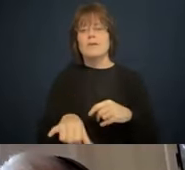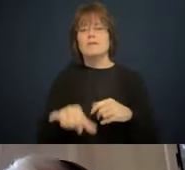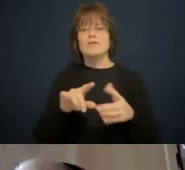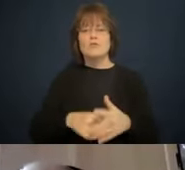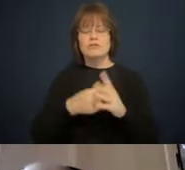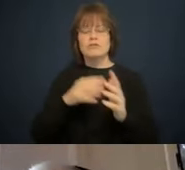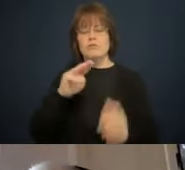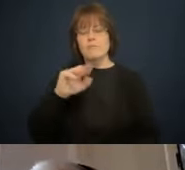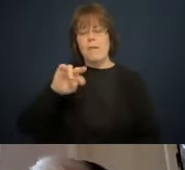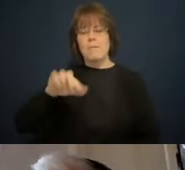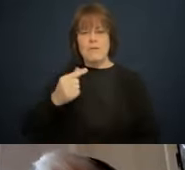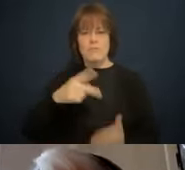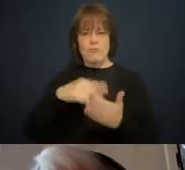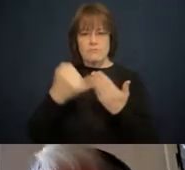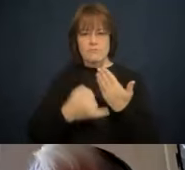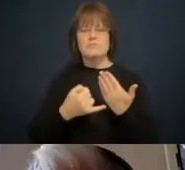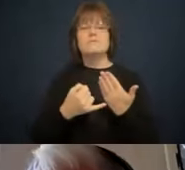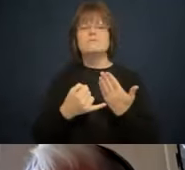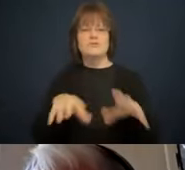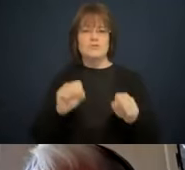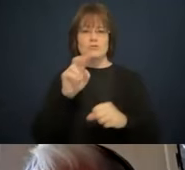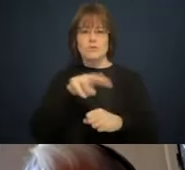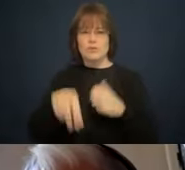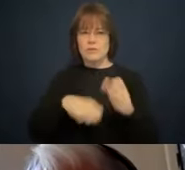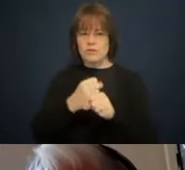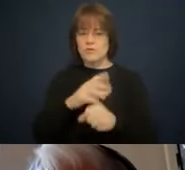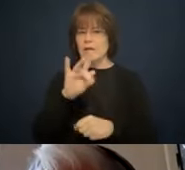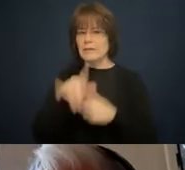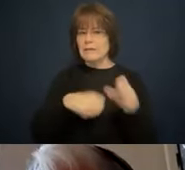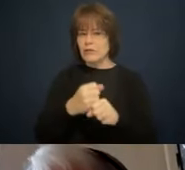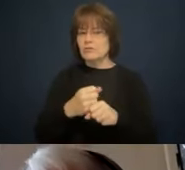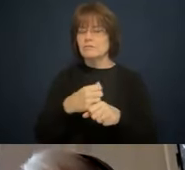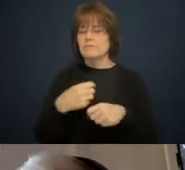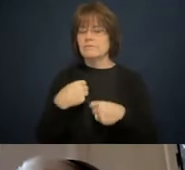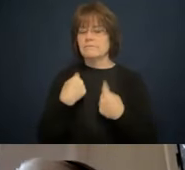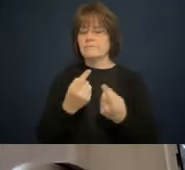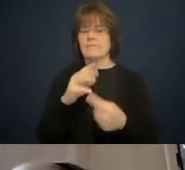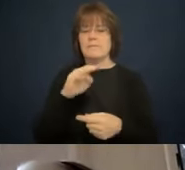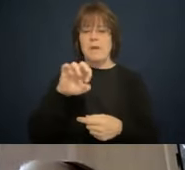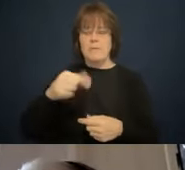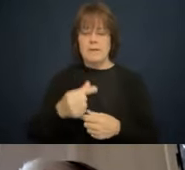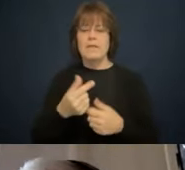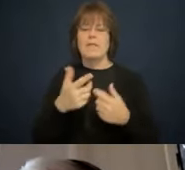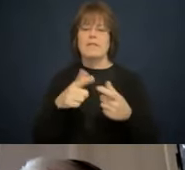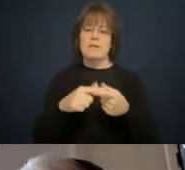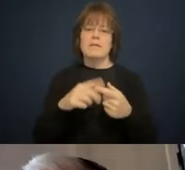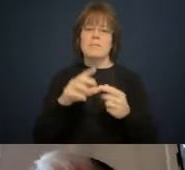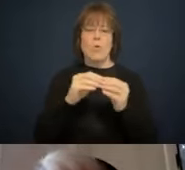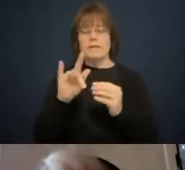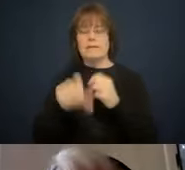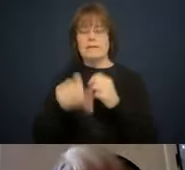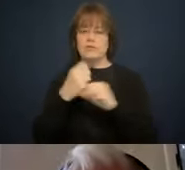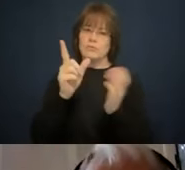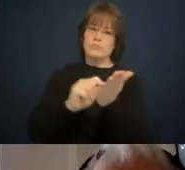original mapping project, took 22 years or 18 years of mapping and another 4 years to get the maps published. But I think